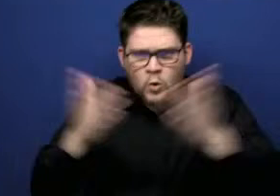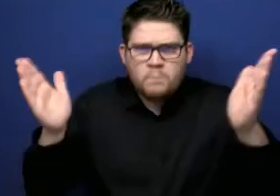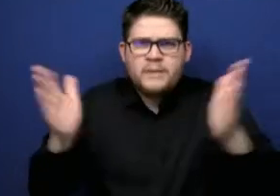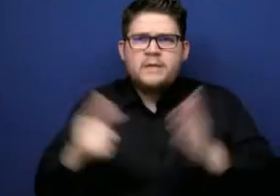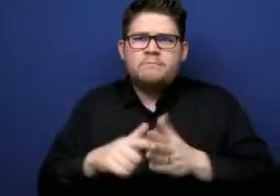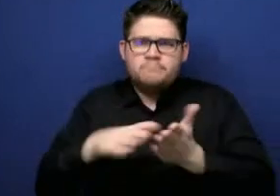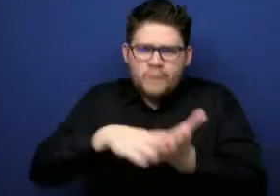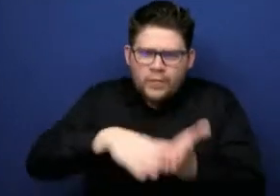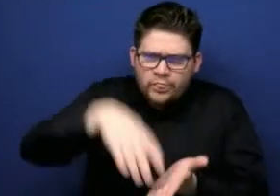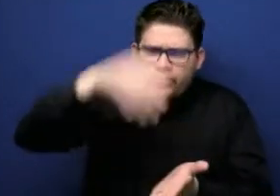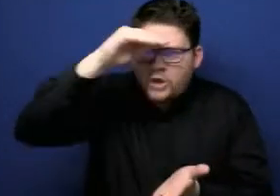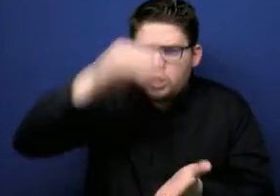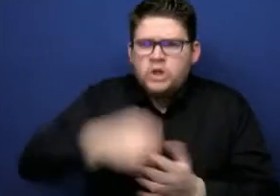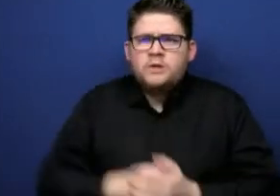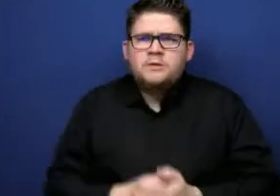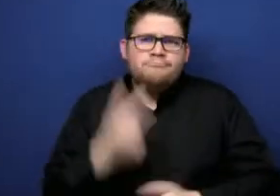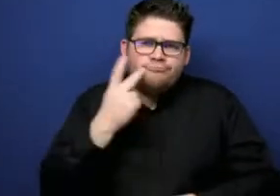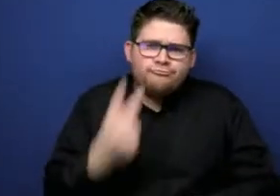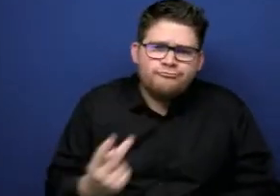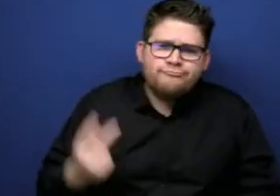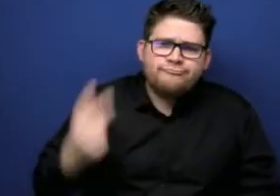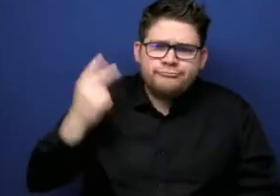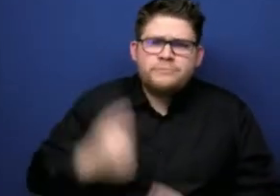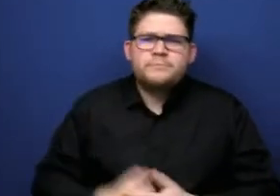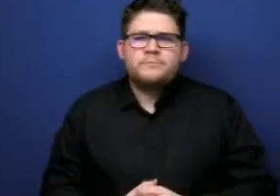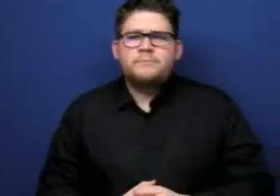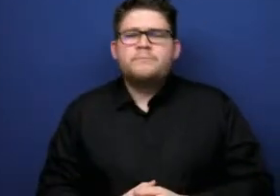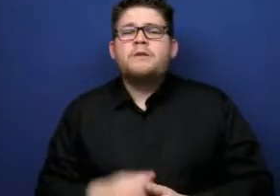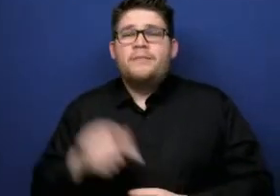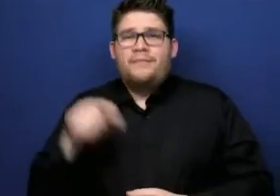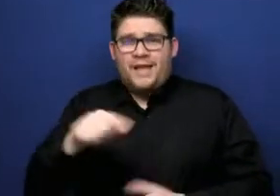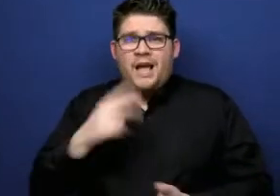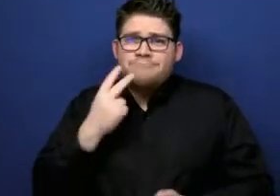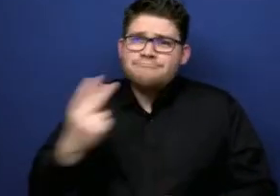is for the good of all of us. Thank you.